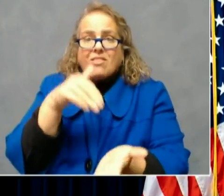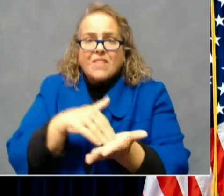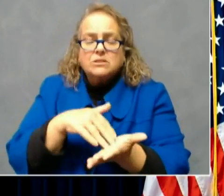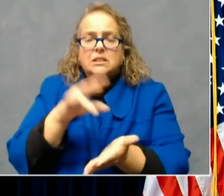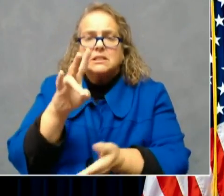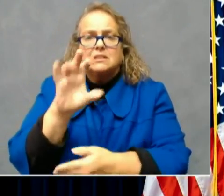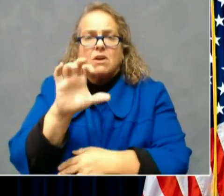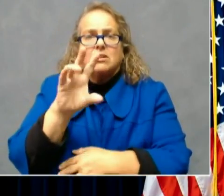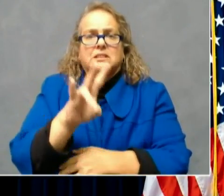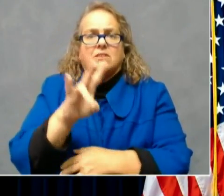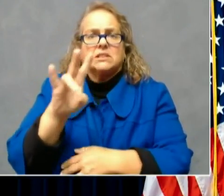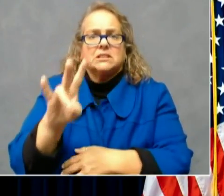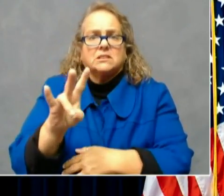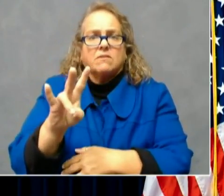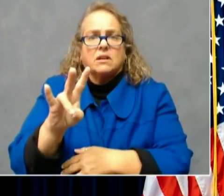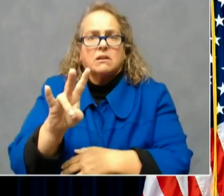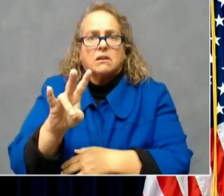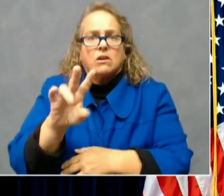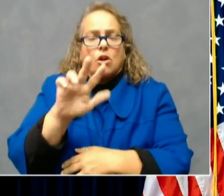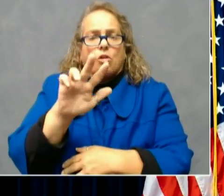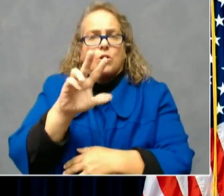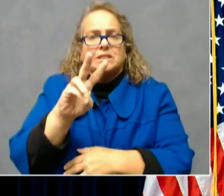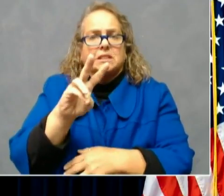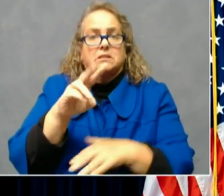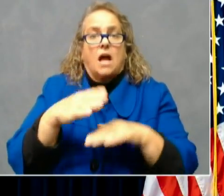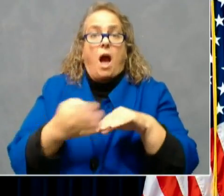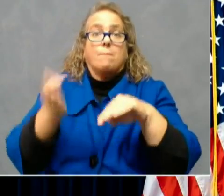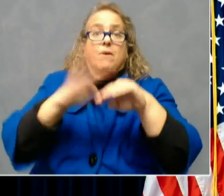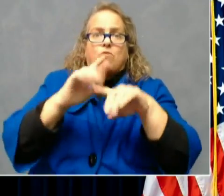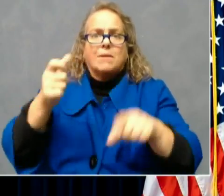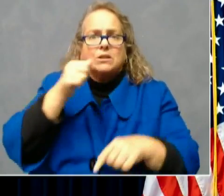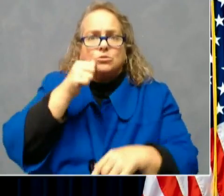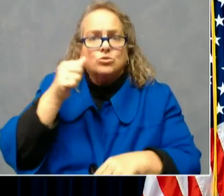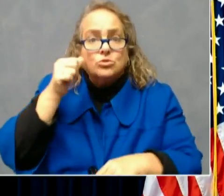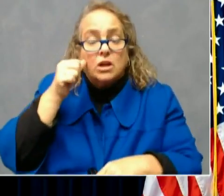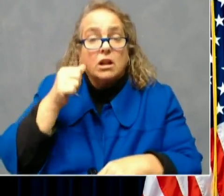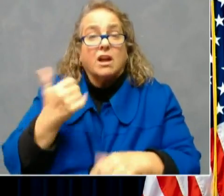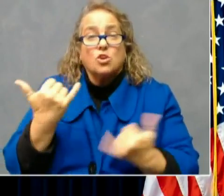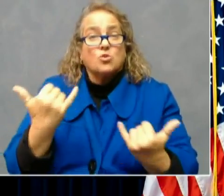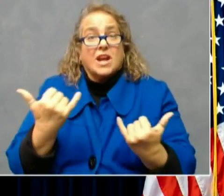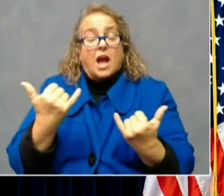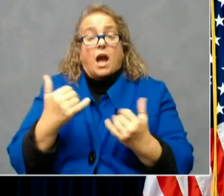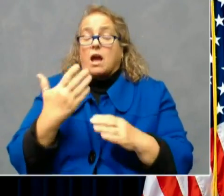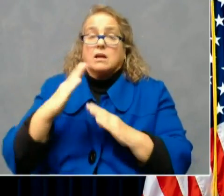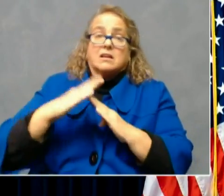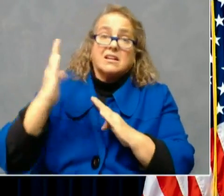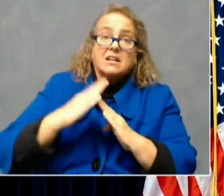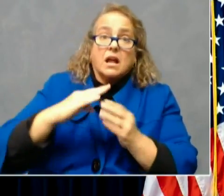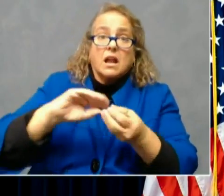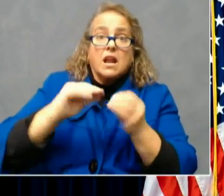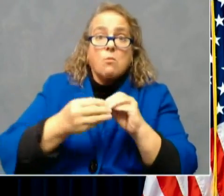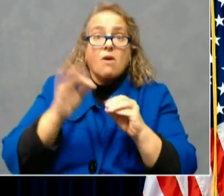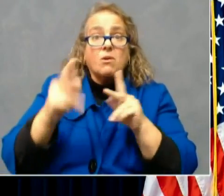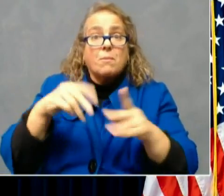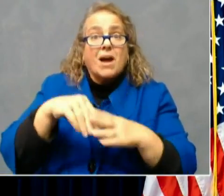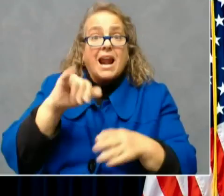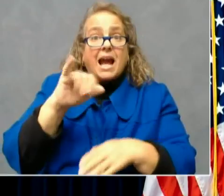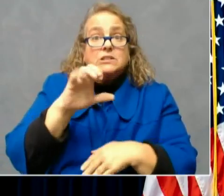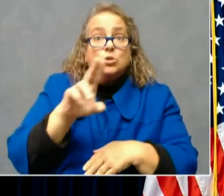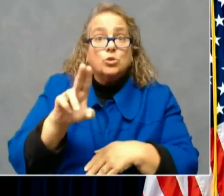1,777, up 36 from yesterday. Today, we have a record number of people in the ICU because of COVID-19